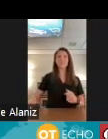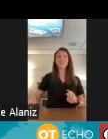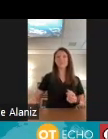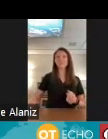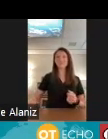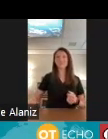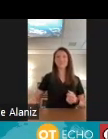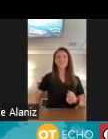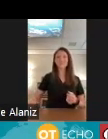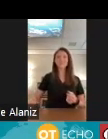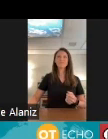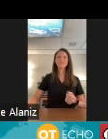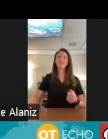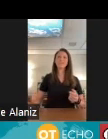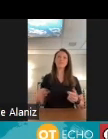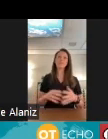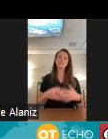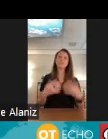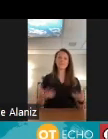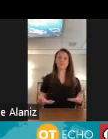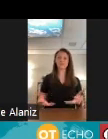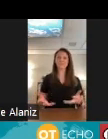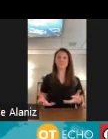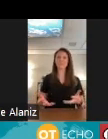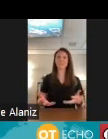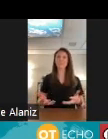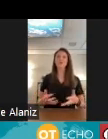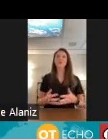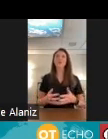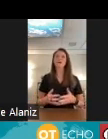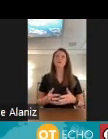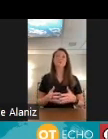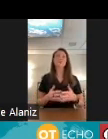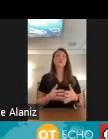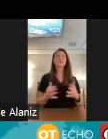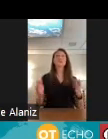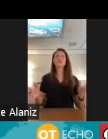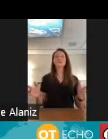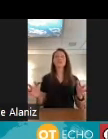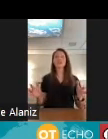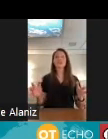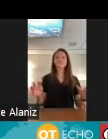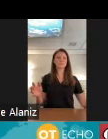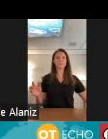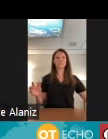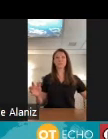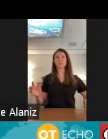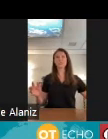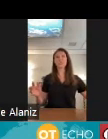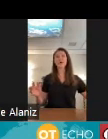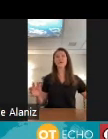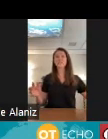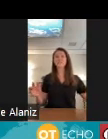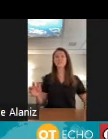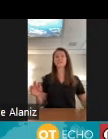prolific intervention. And what are the characteristics of this? Well, when you look at the exercise research,